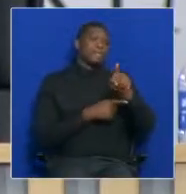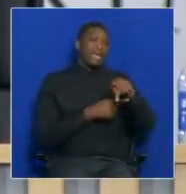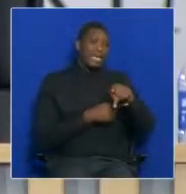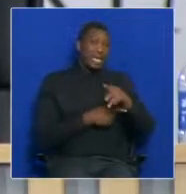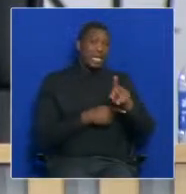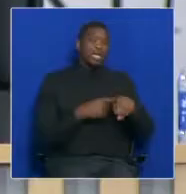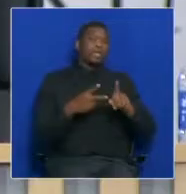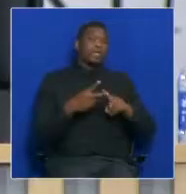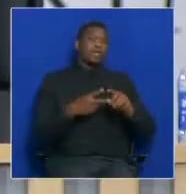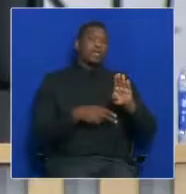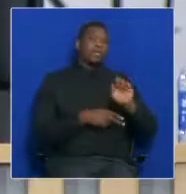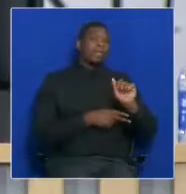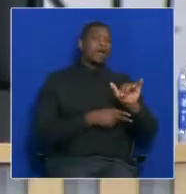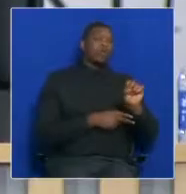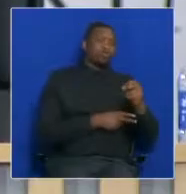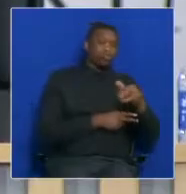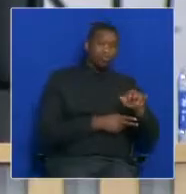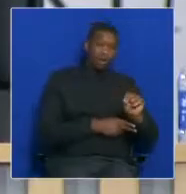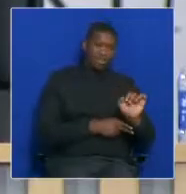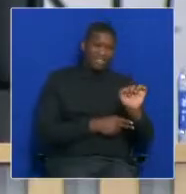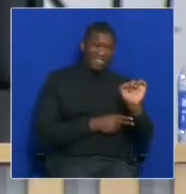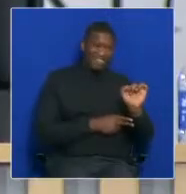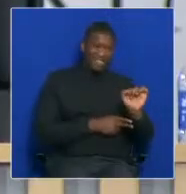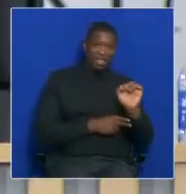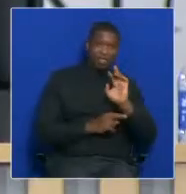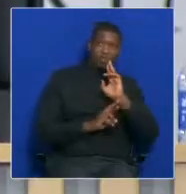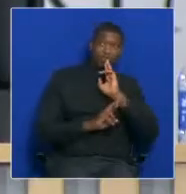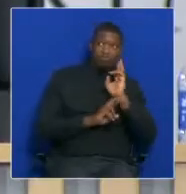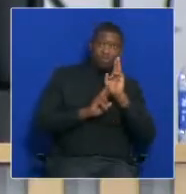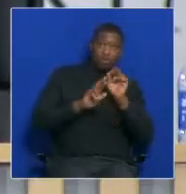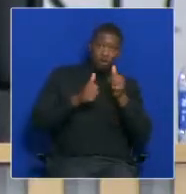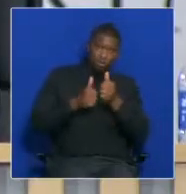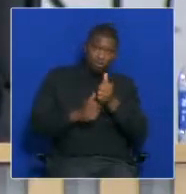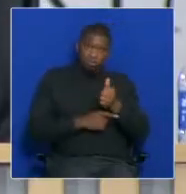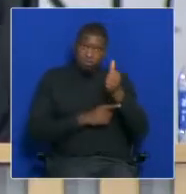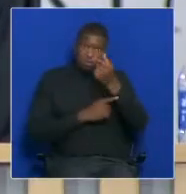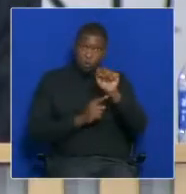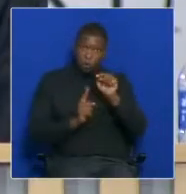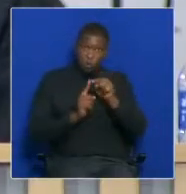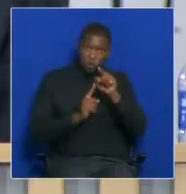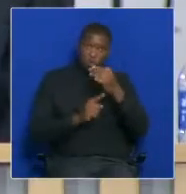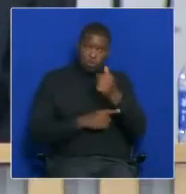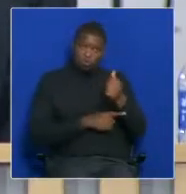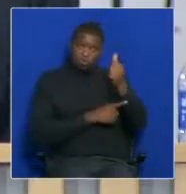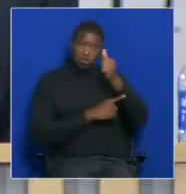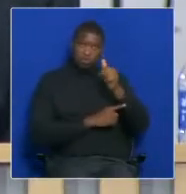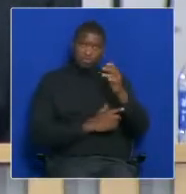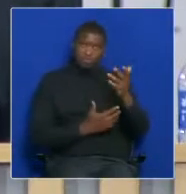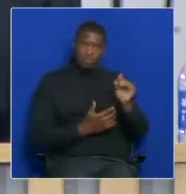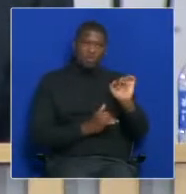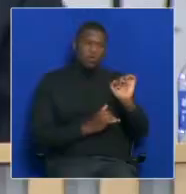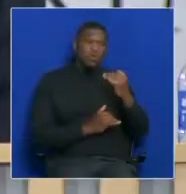people, do they report to you as head of investigations? How does it work? Who do they report to?